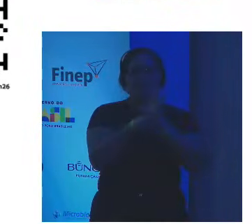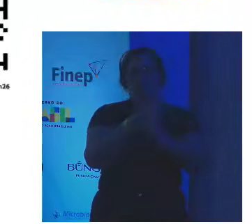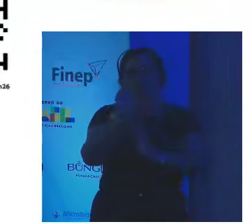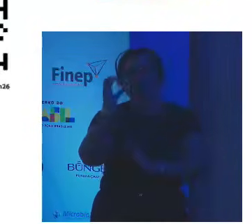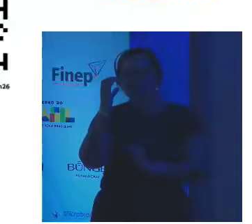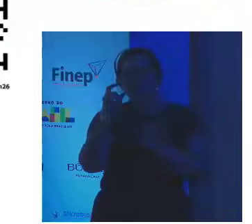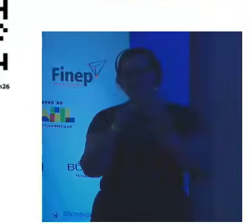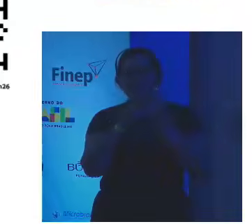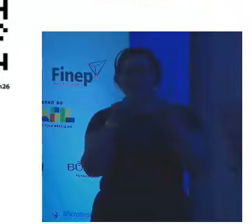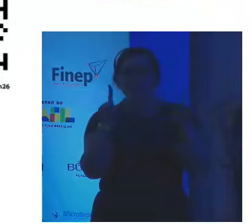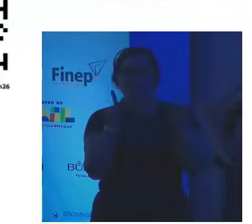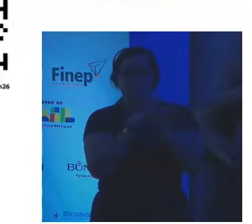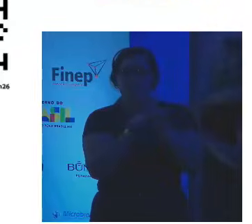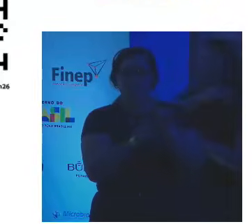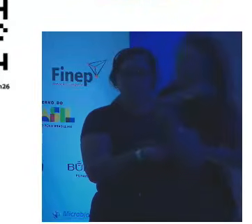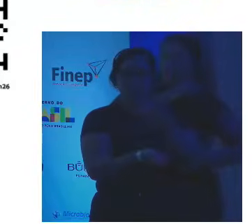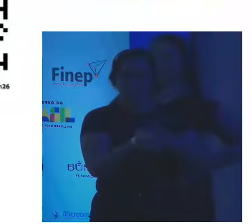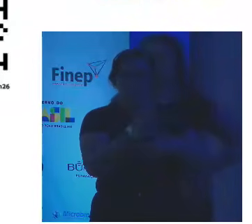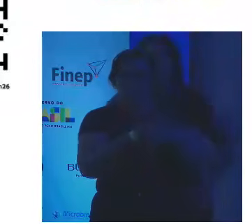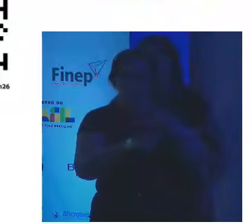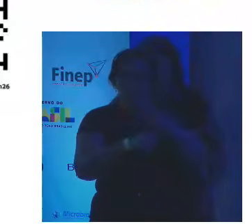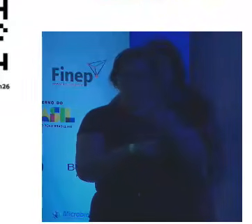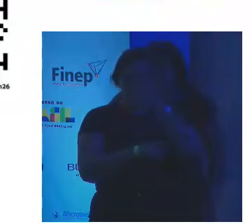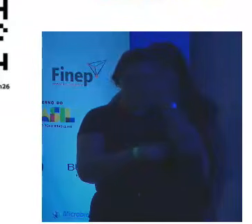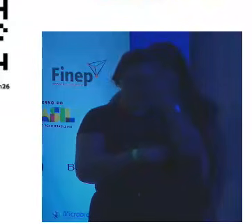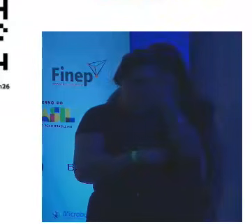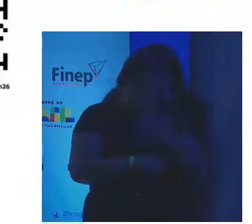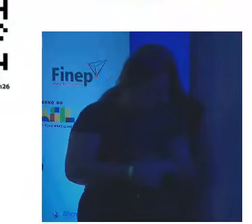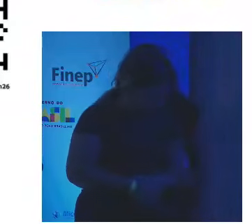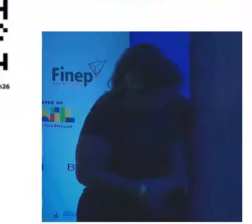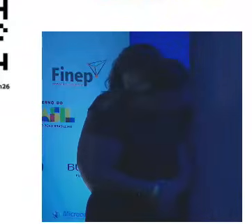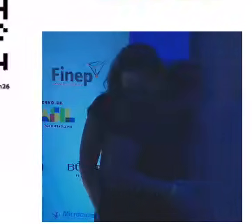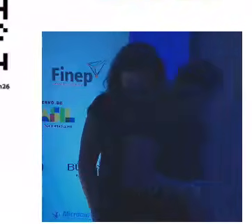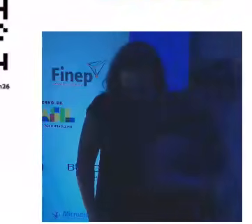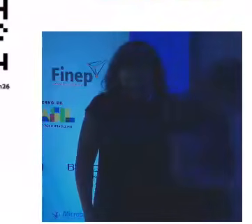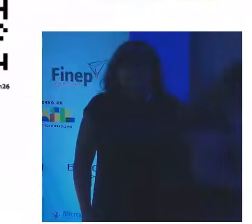economic. And some people, they are trying to understand what to do with this.